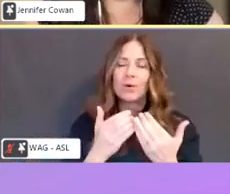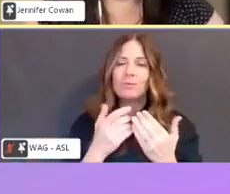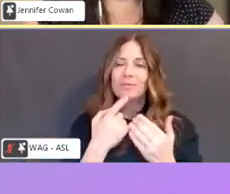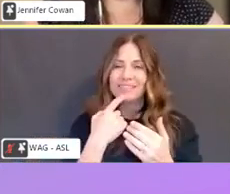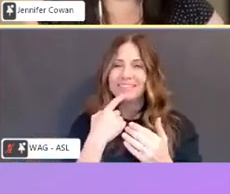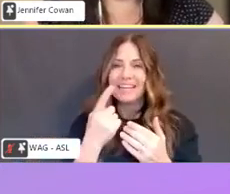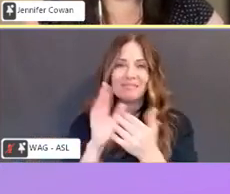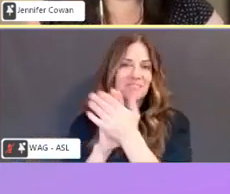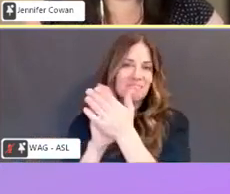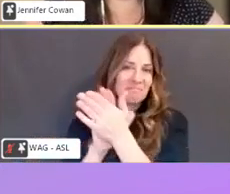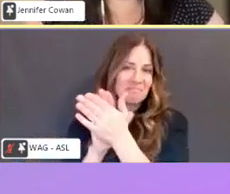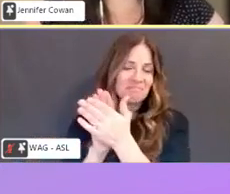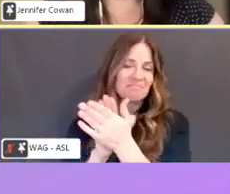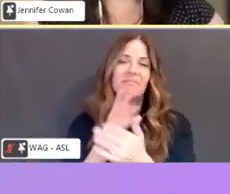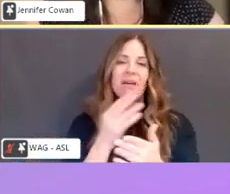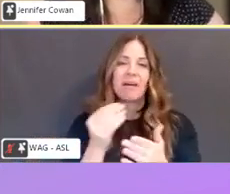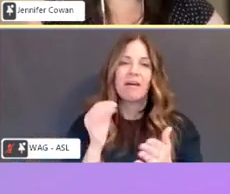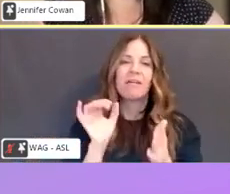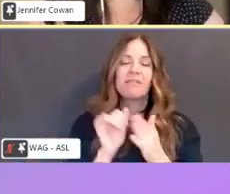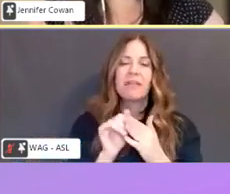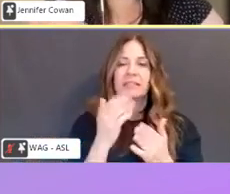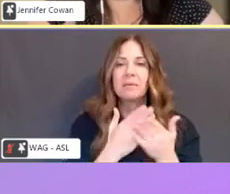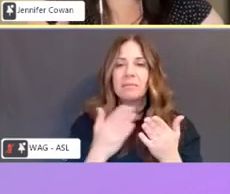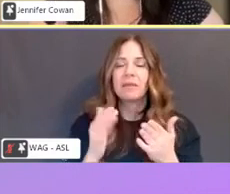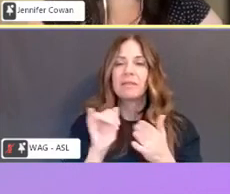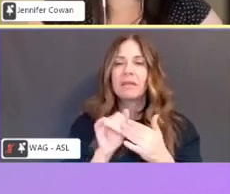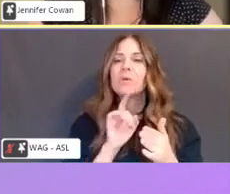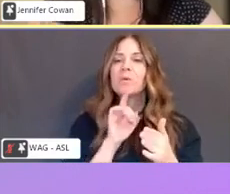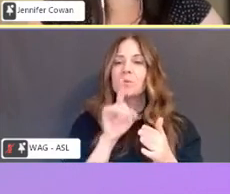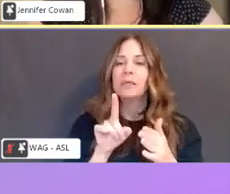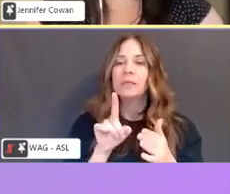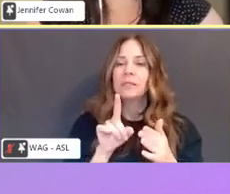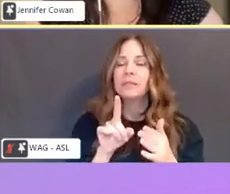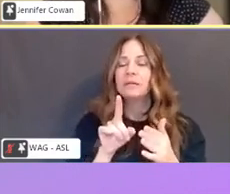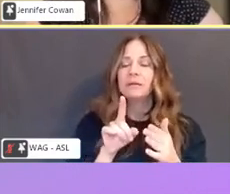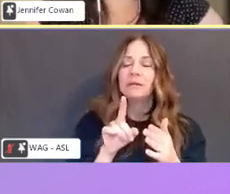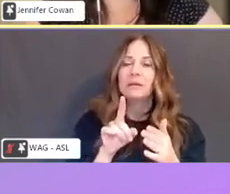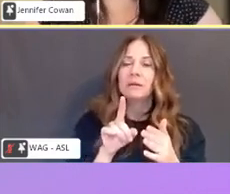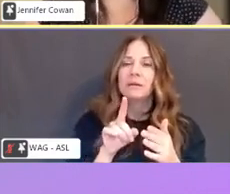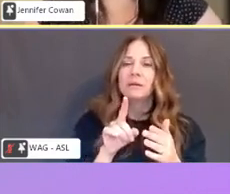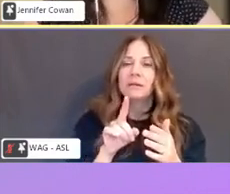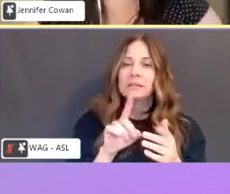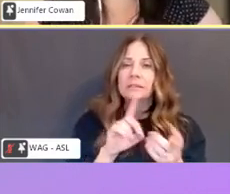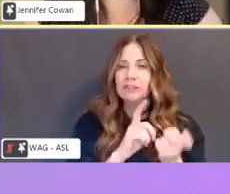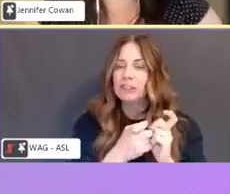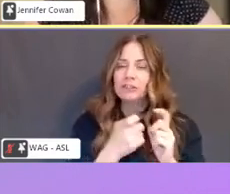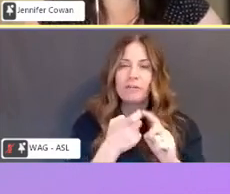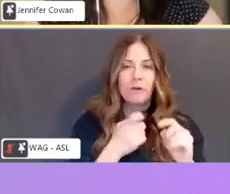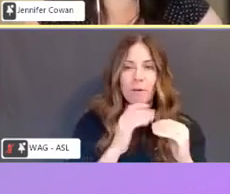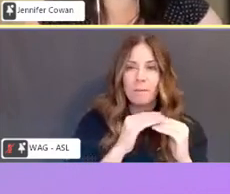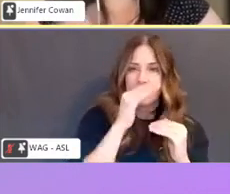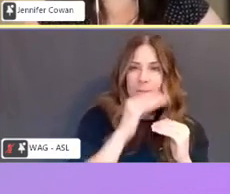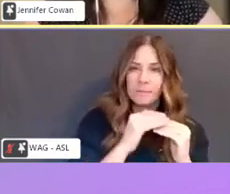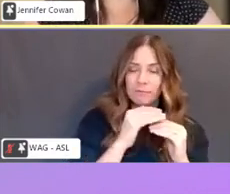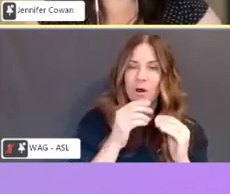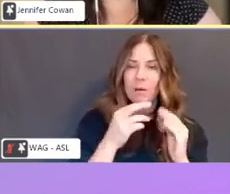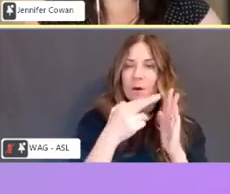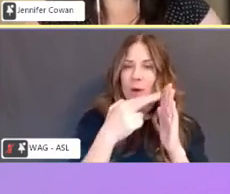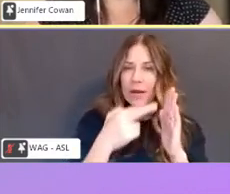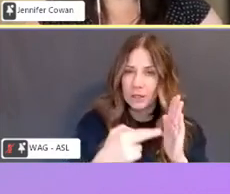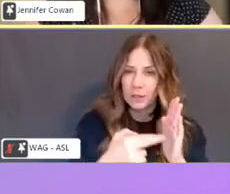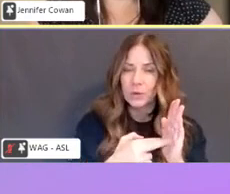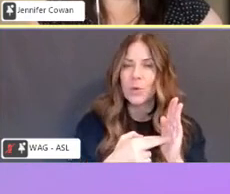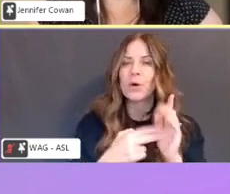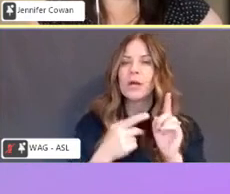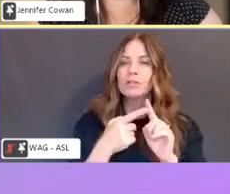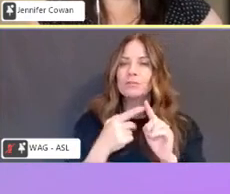here. And I think that's something that really takes it from, you know, the minimum from a regulatory perspective to push